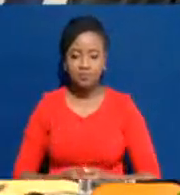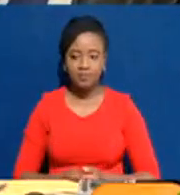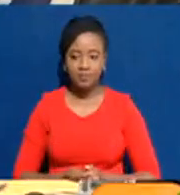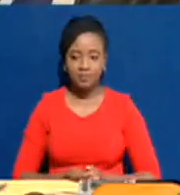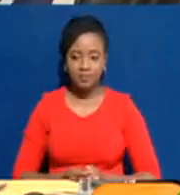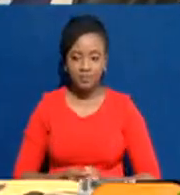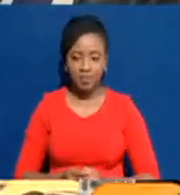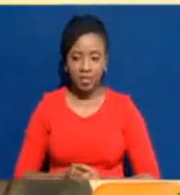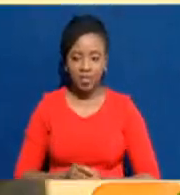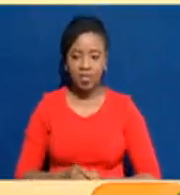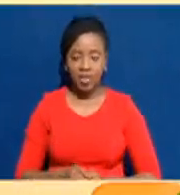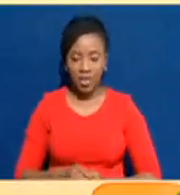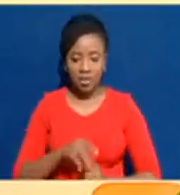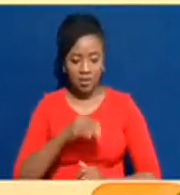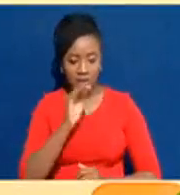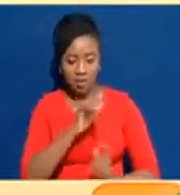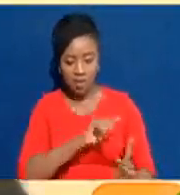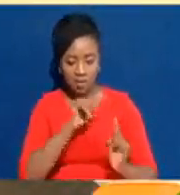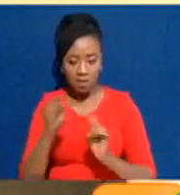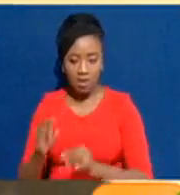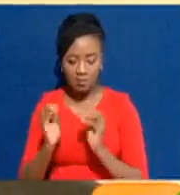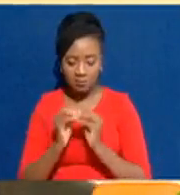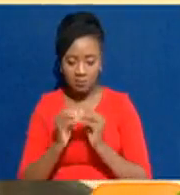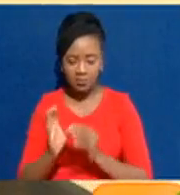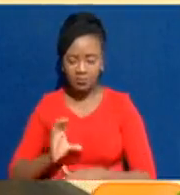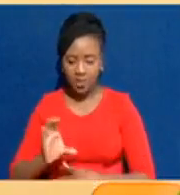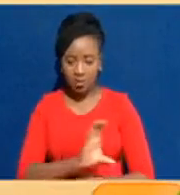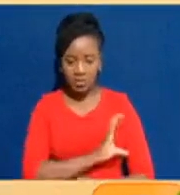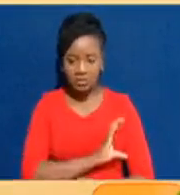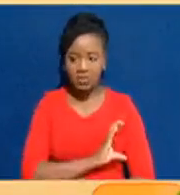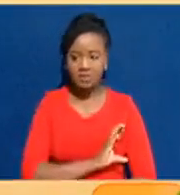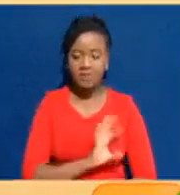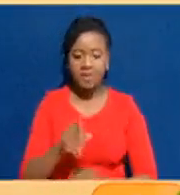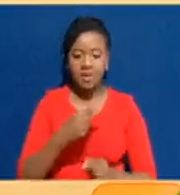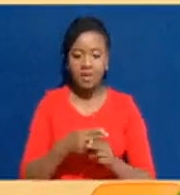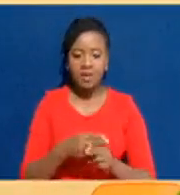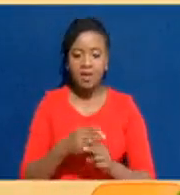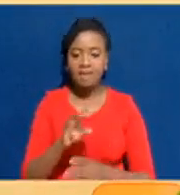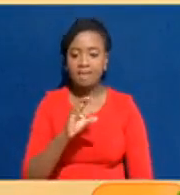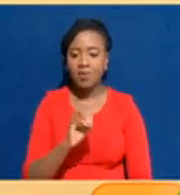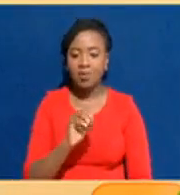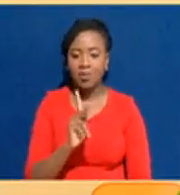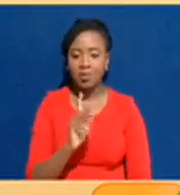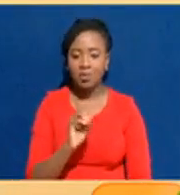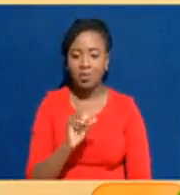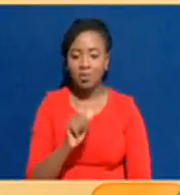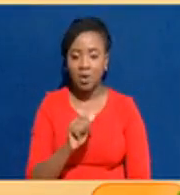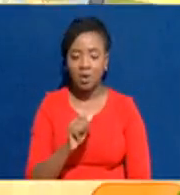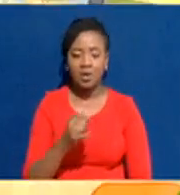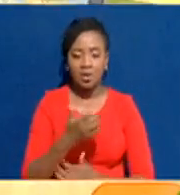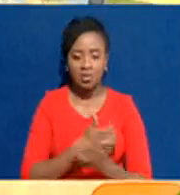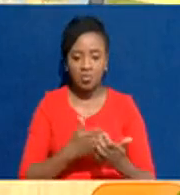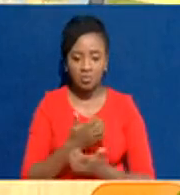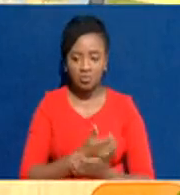First to appear before the Public Debt and Privatization Committee was Okoa Uchumi campaign team, which poked holes in the